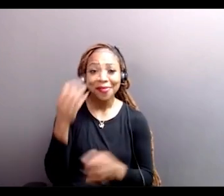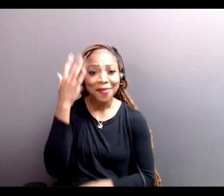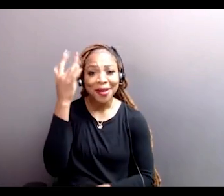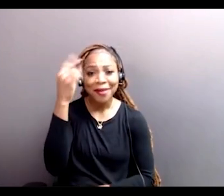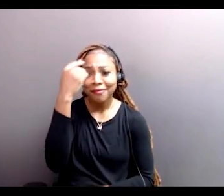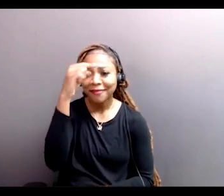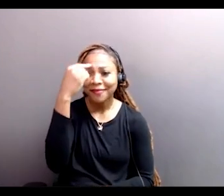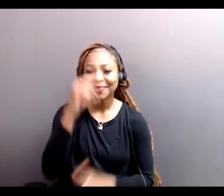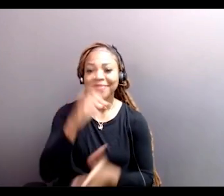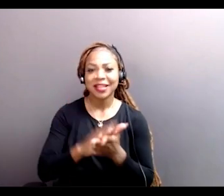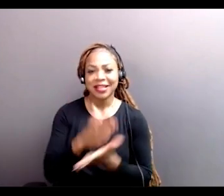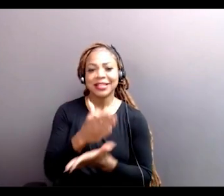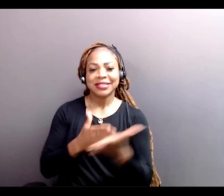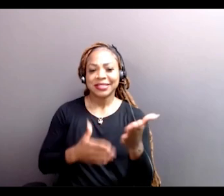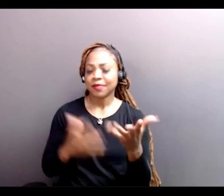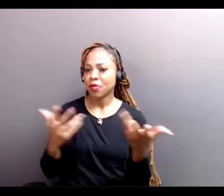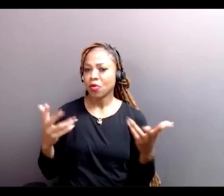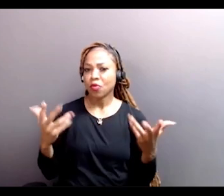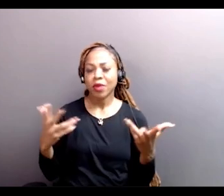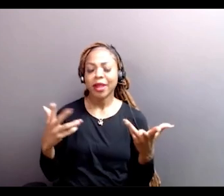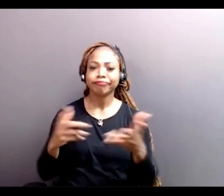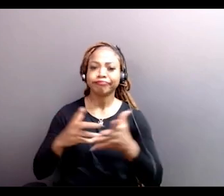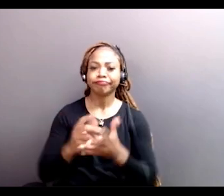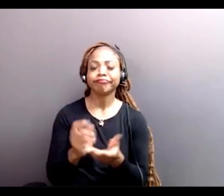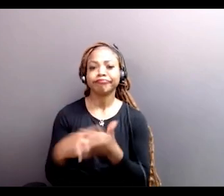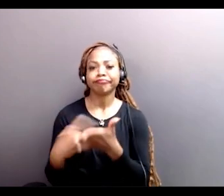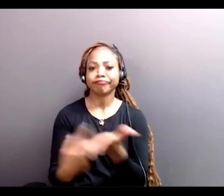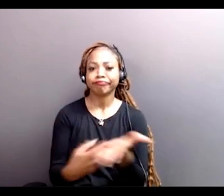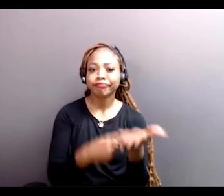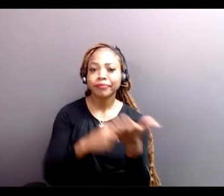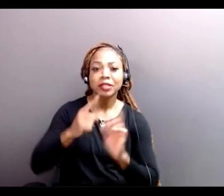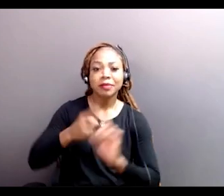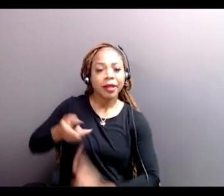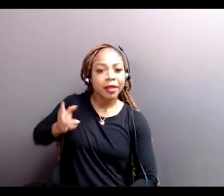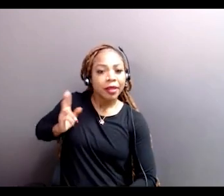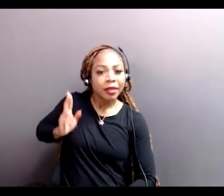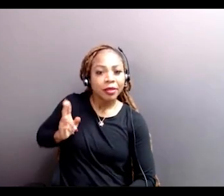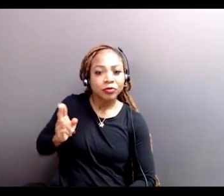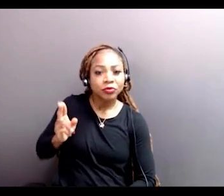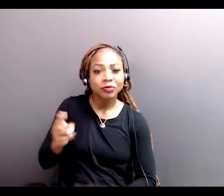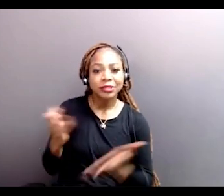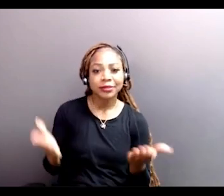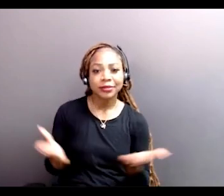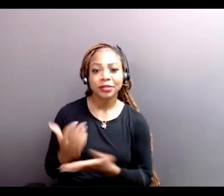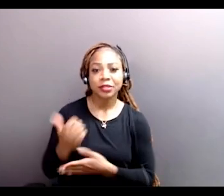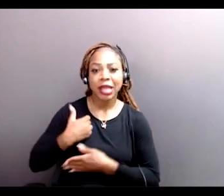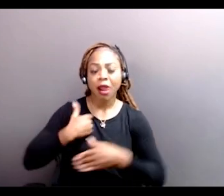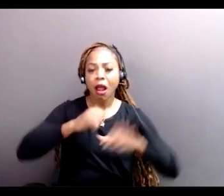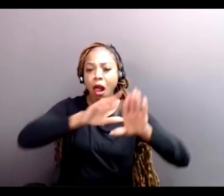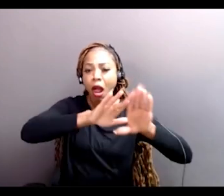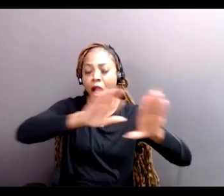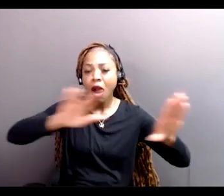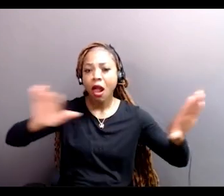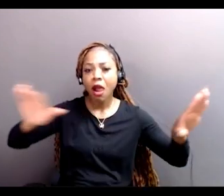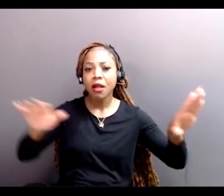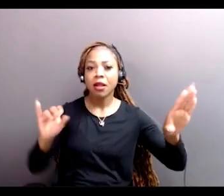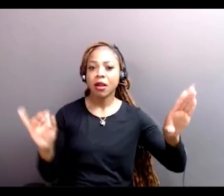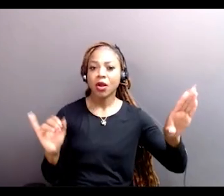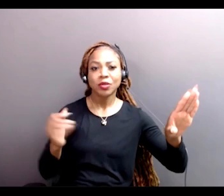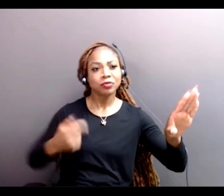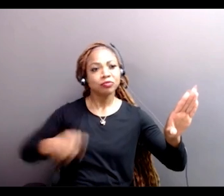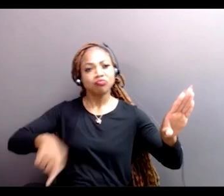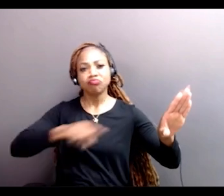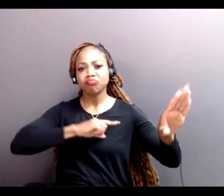of it we have spoken about, I've spoken about in terms of the history in Canada and how we